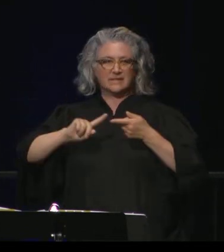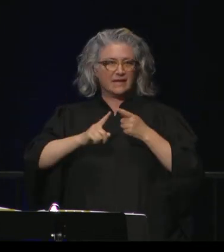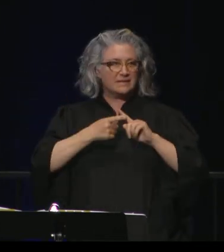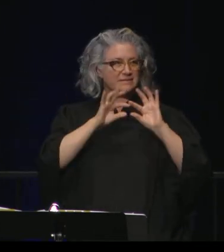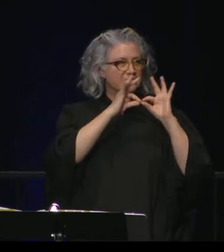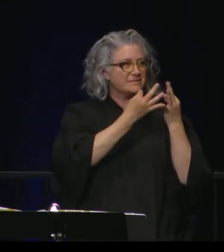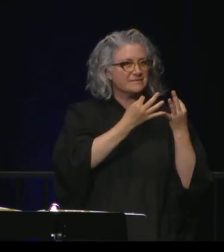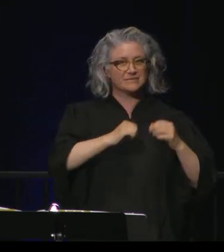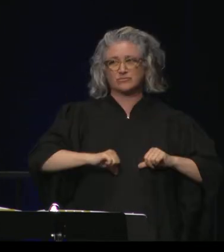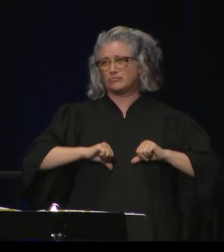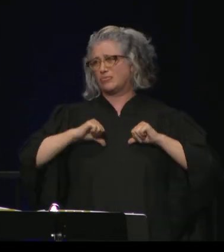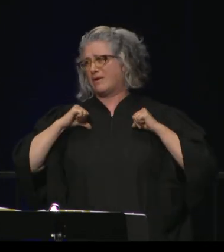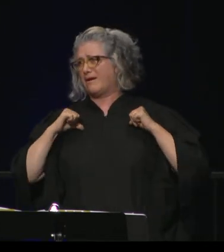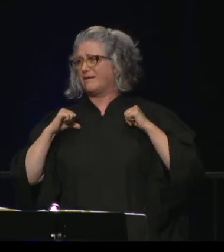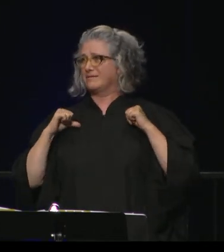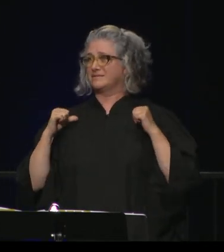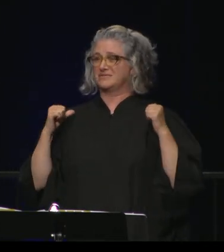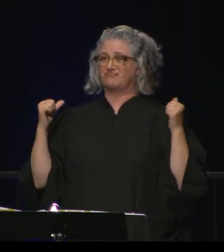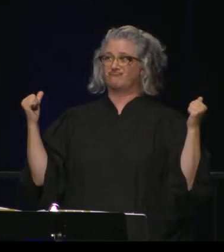proud families and friends.